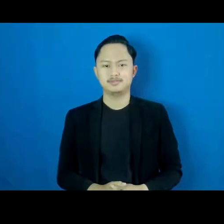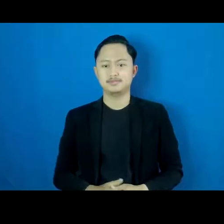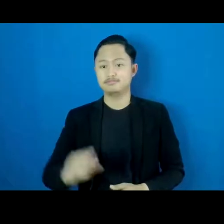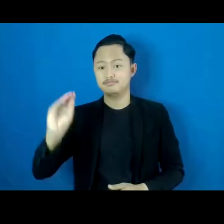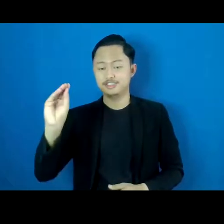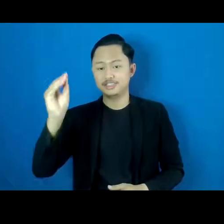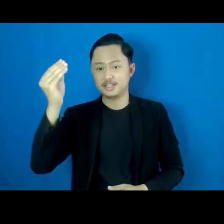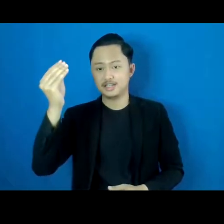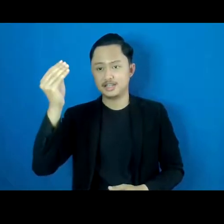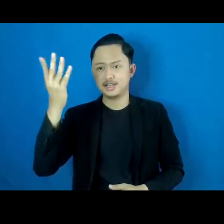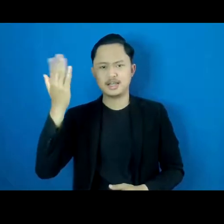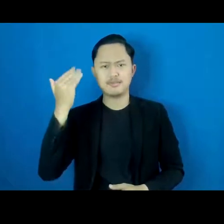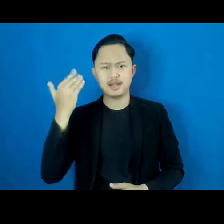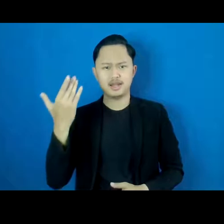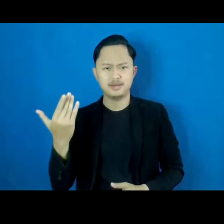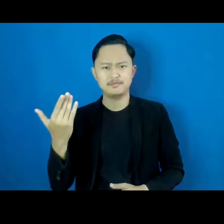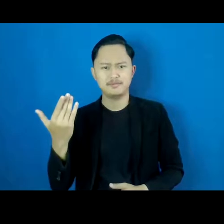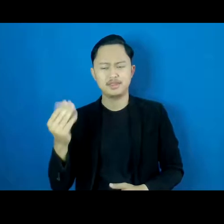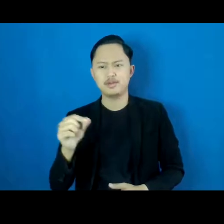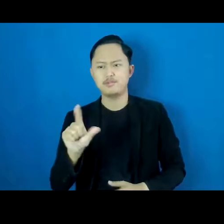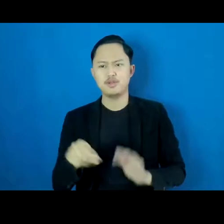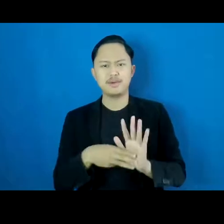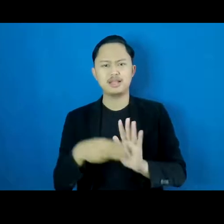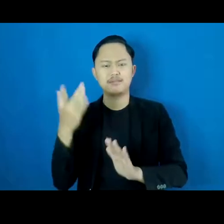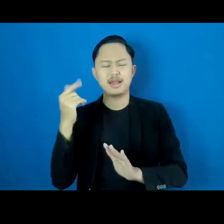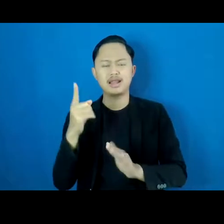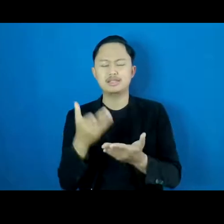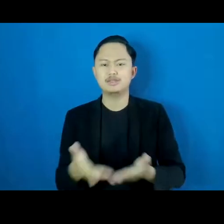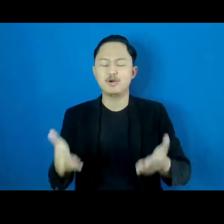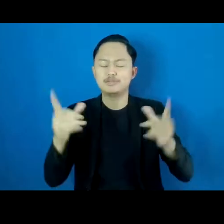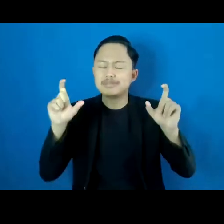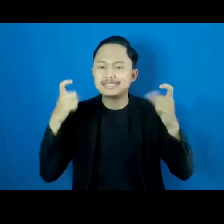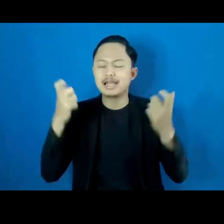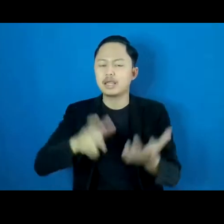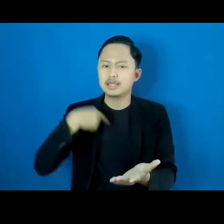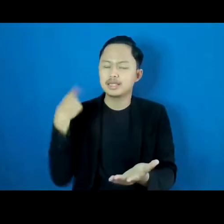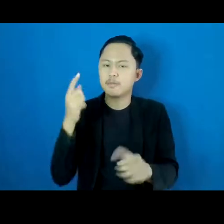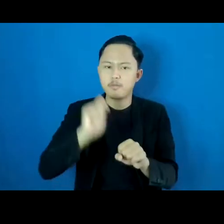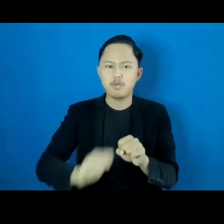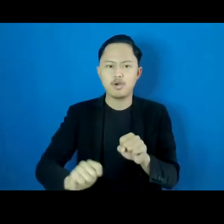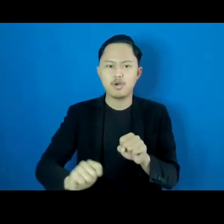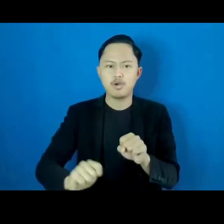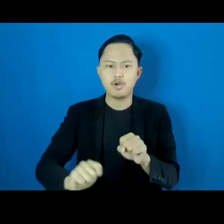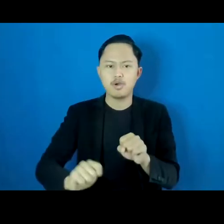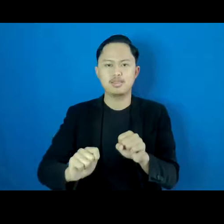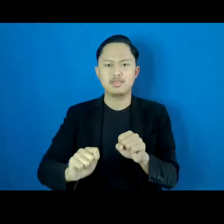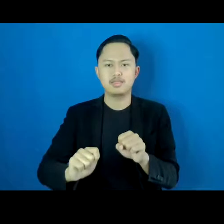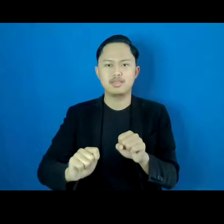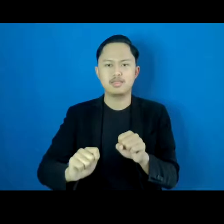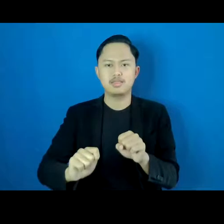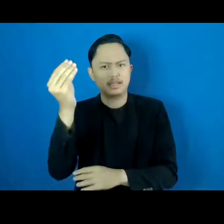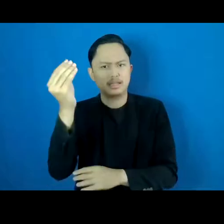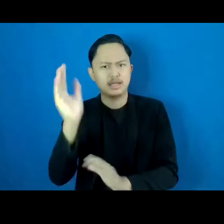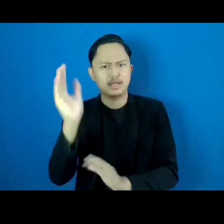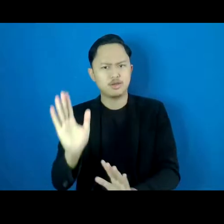yesterday marked a historical moment for public transport in Jakarta and also maybe Indonesia. As yesterday, the governor